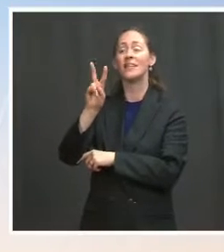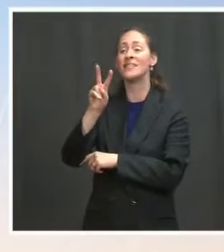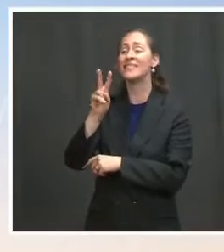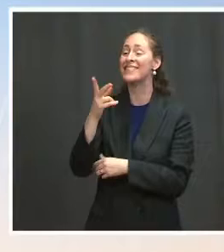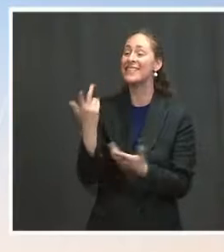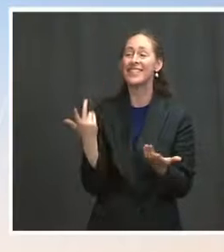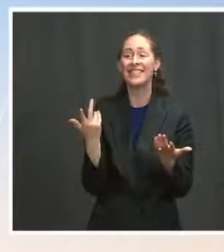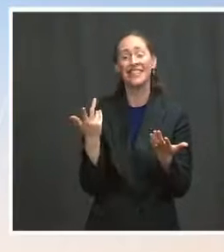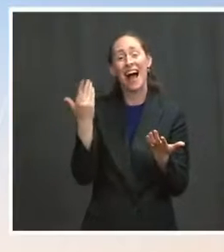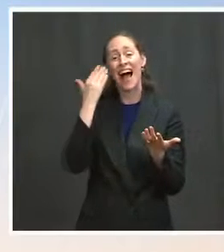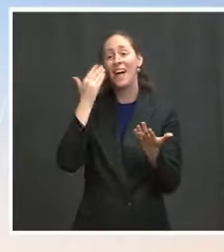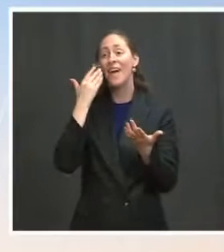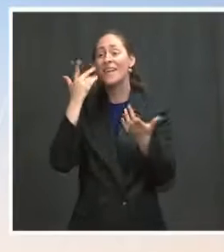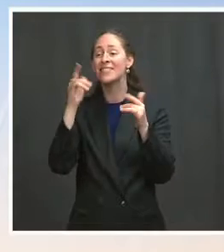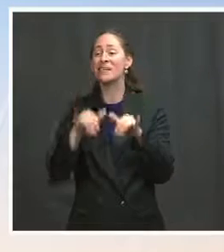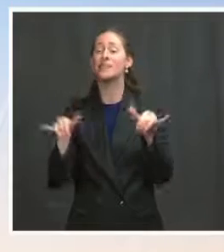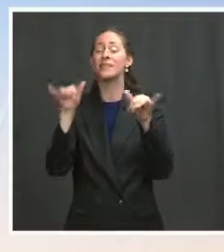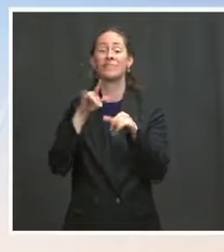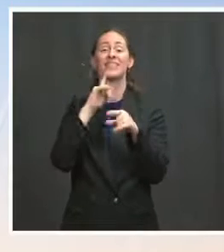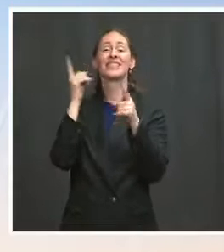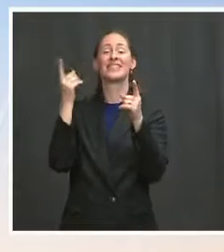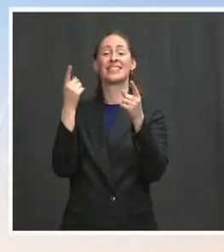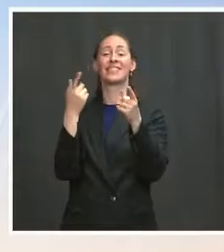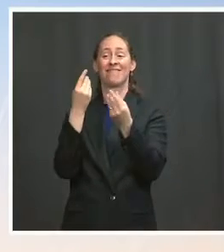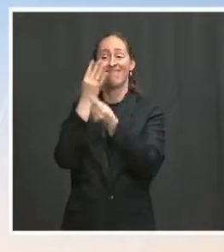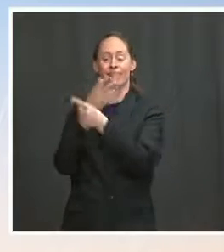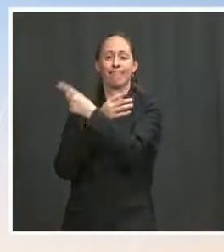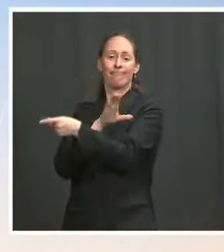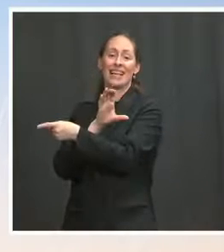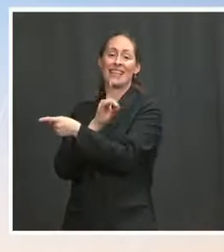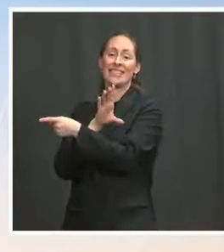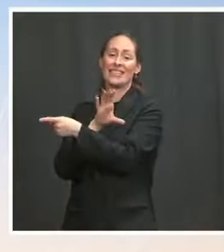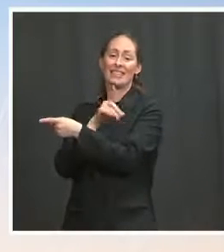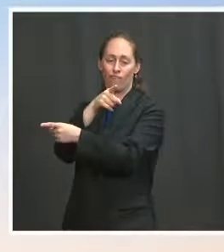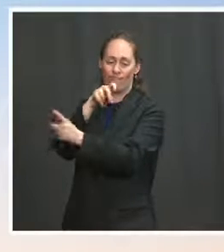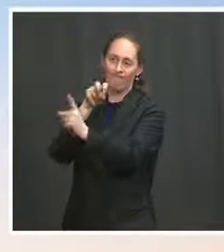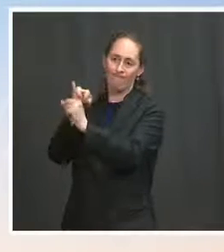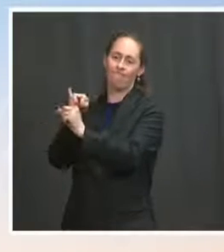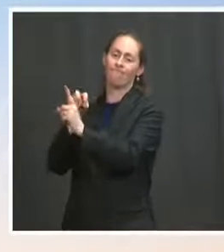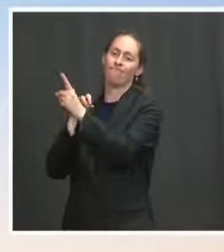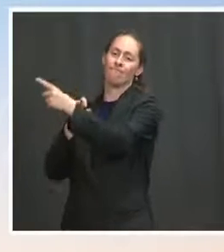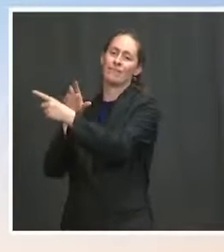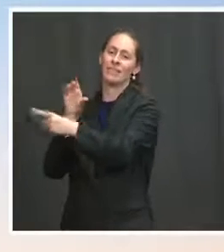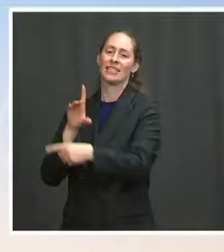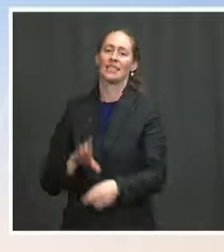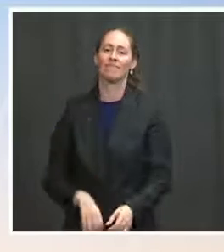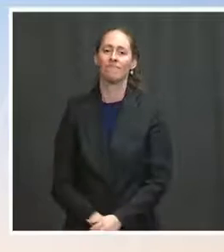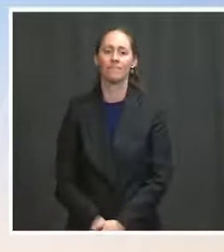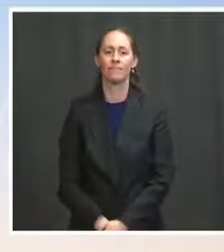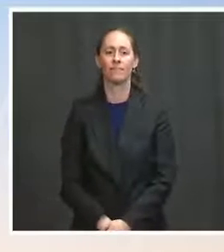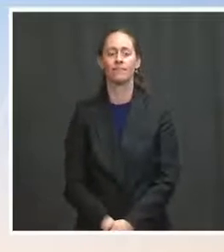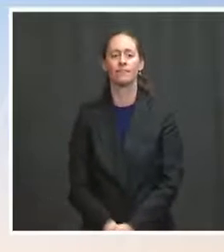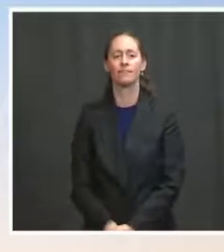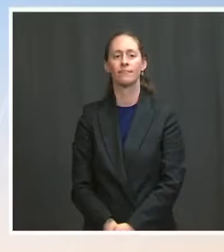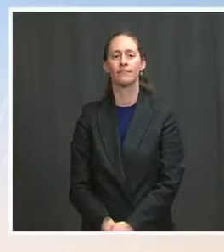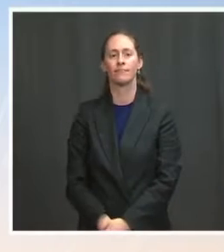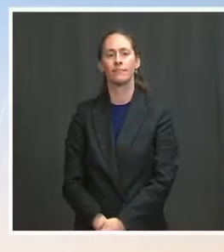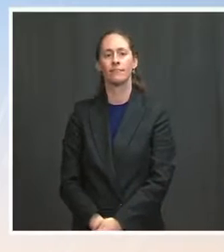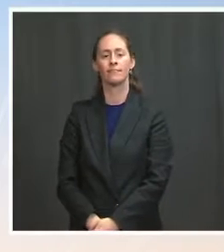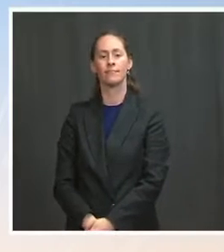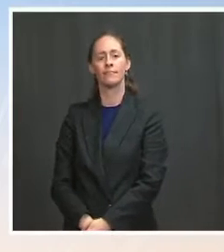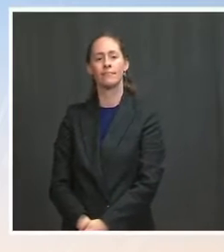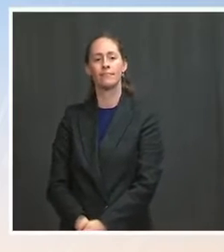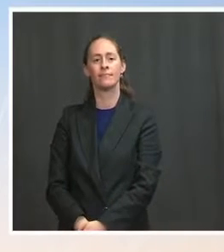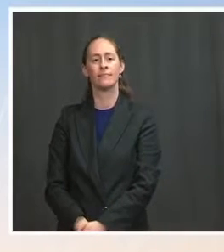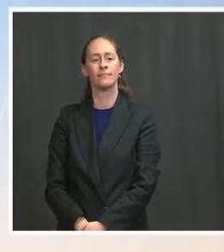that will be made by the CDC. I have nothing to preview for you in terms of the timeline. Go ahead, Karen, go ahead. Jen, Georgia